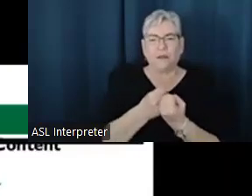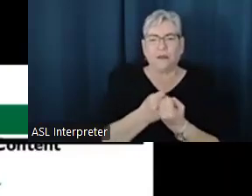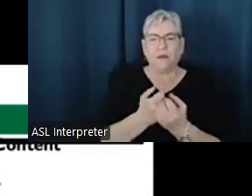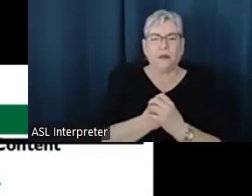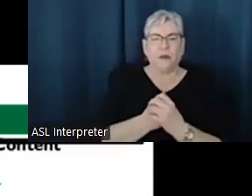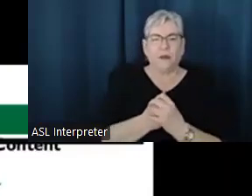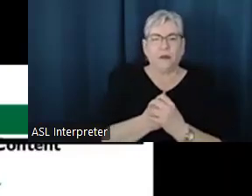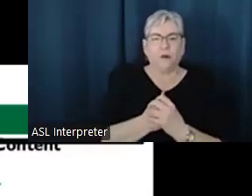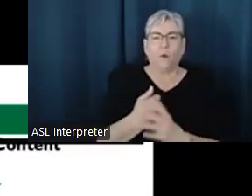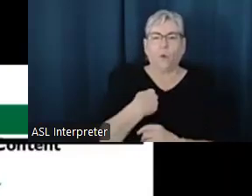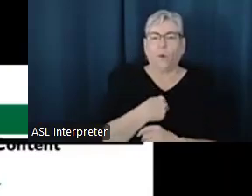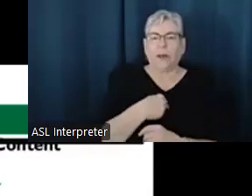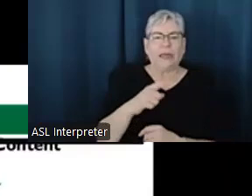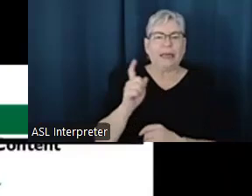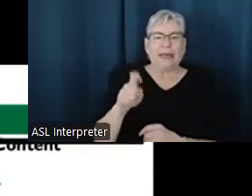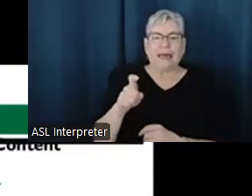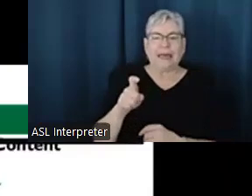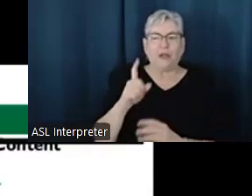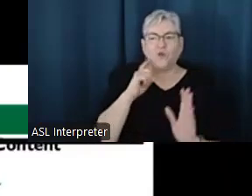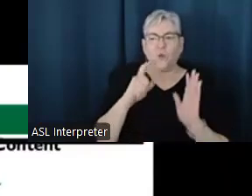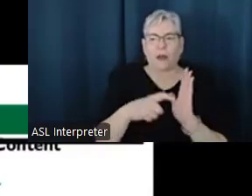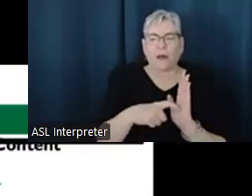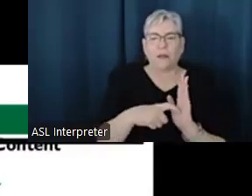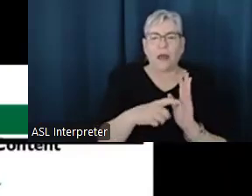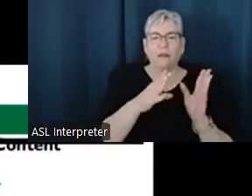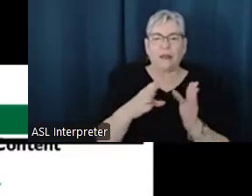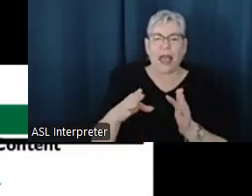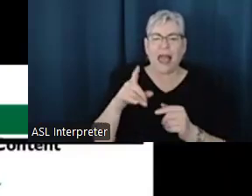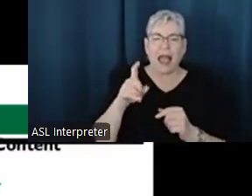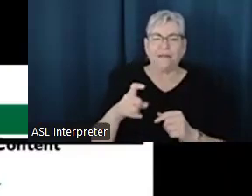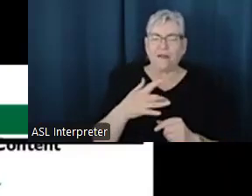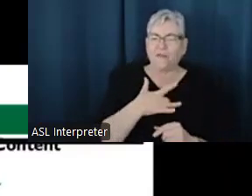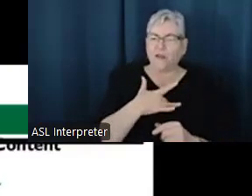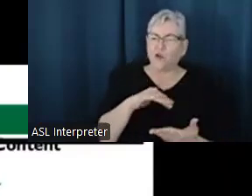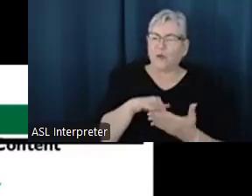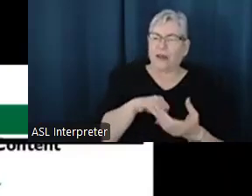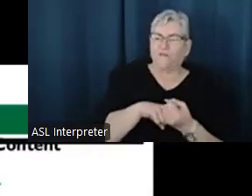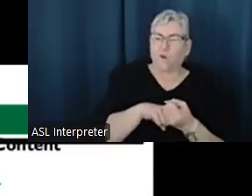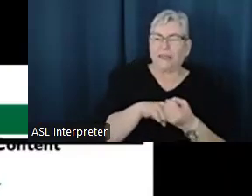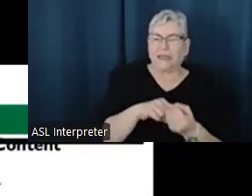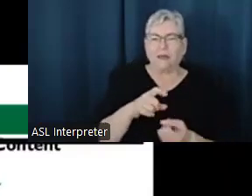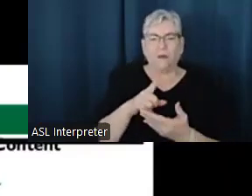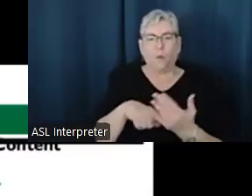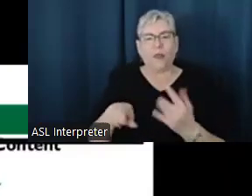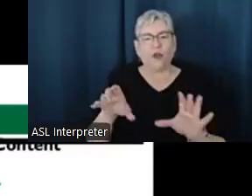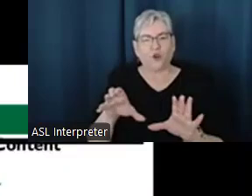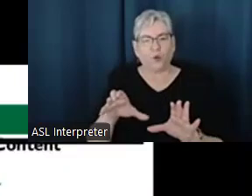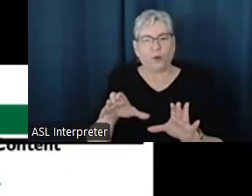need to recognize that individuals have to have a sense of reinforcement in terms of what they are getting out of the